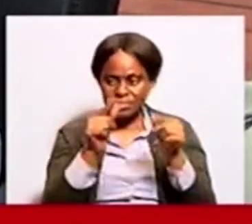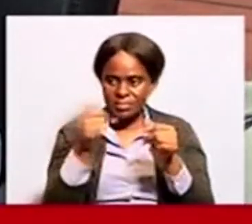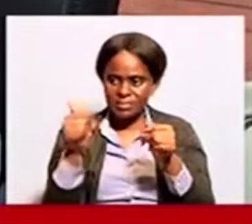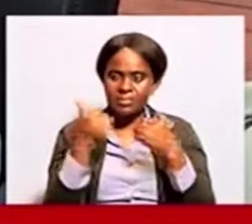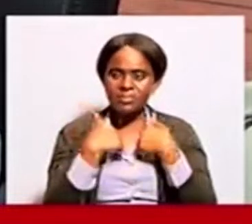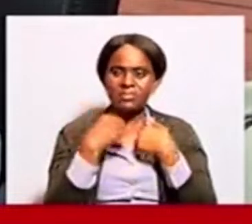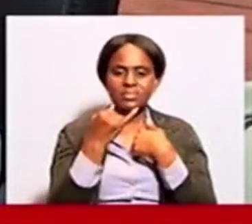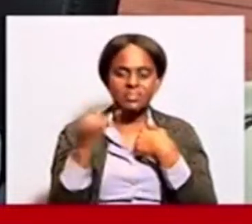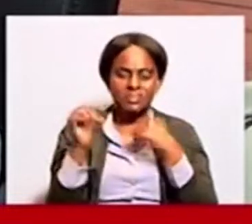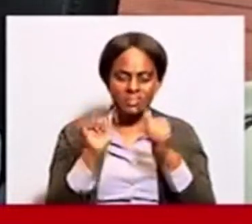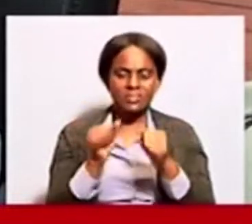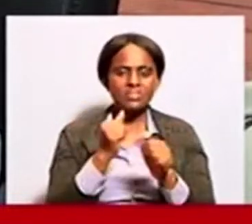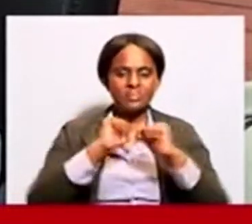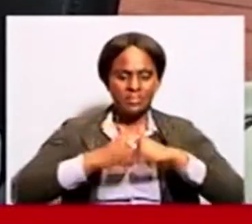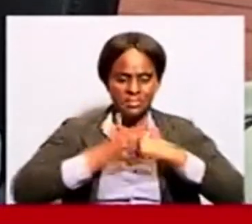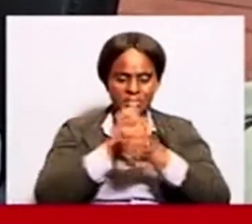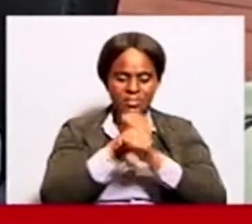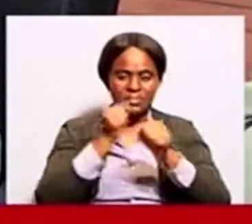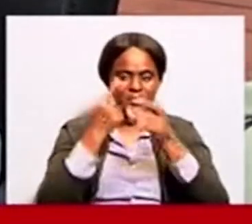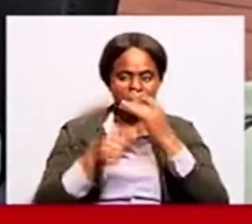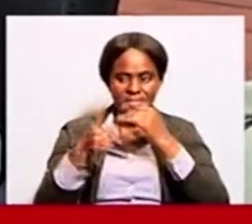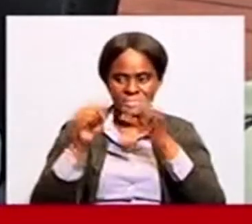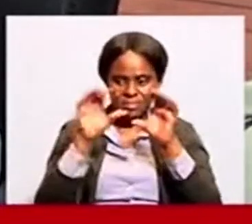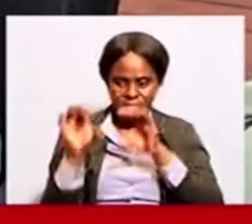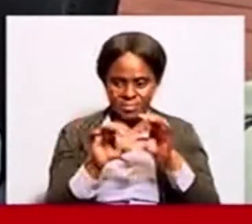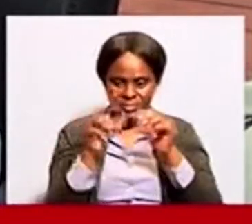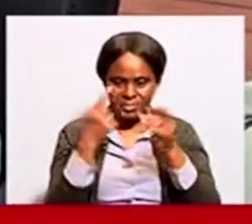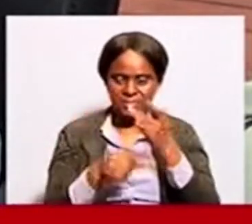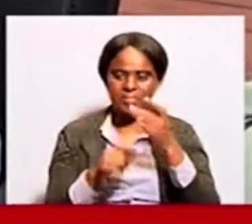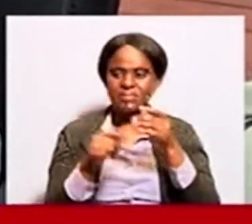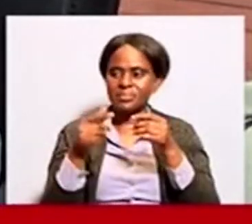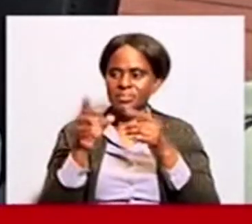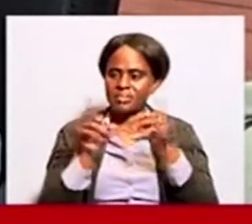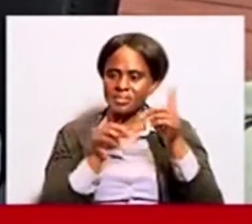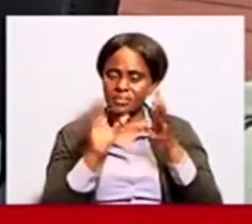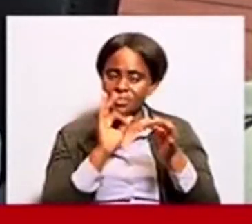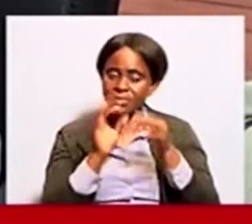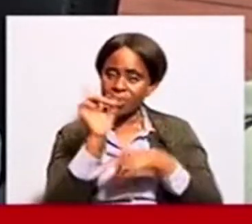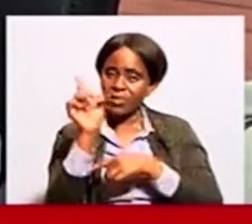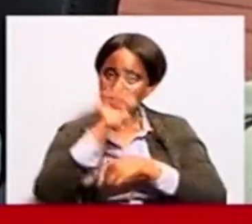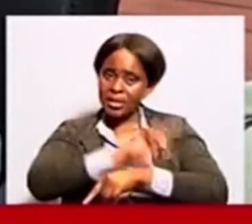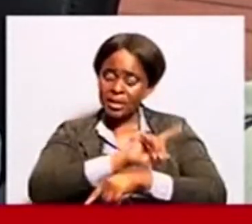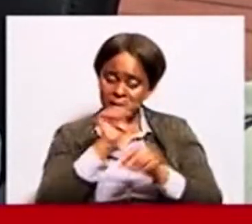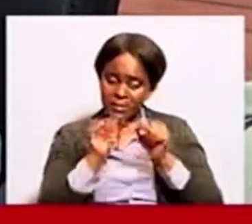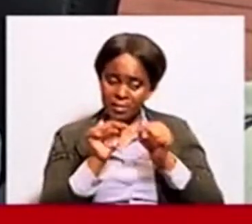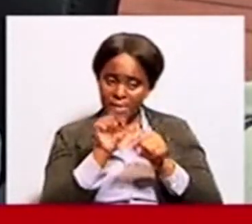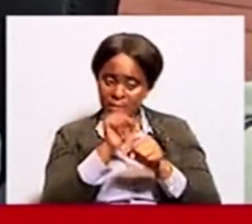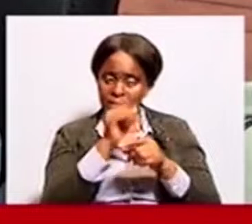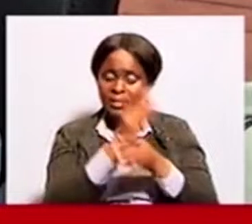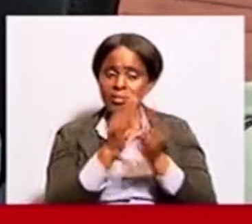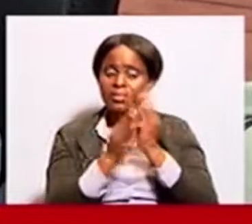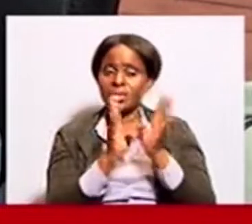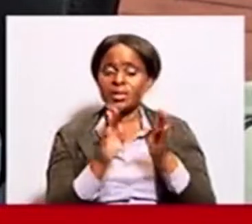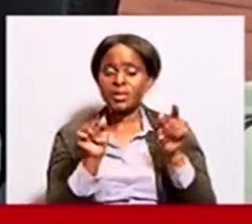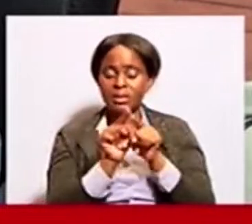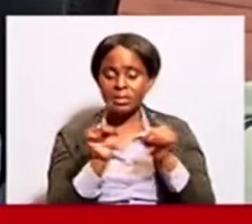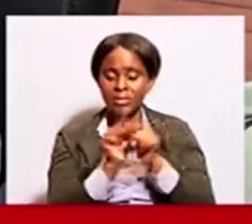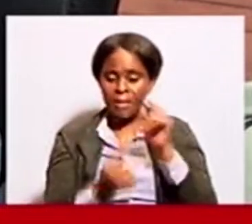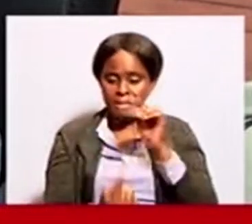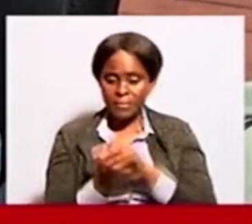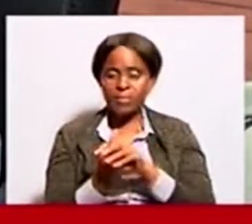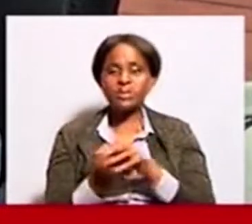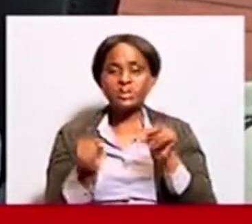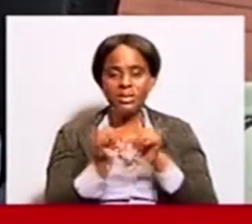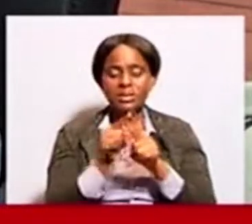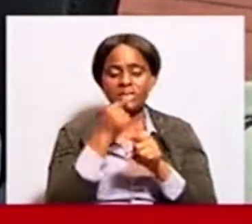the issue could have been on our part. What would you do, Director, if one day soon this contractor resurfaces